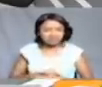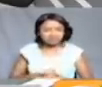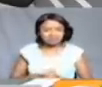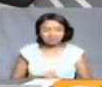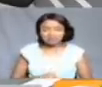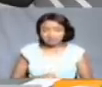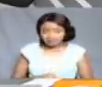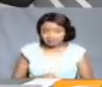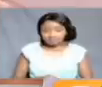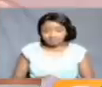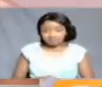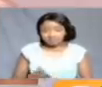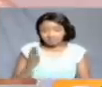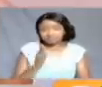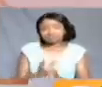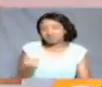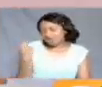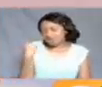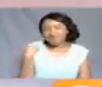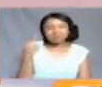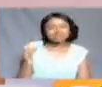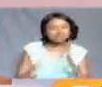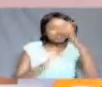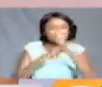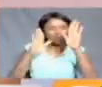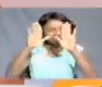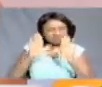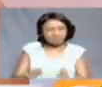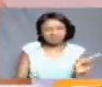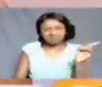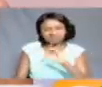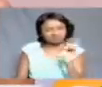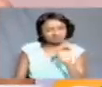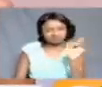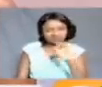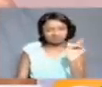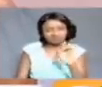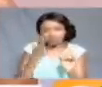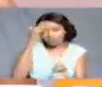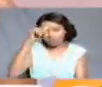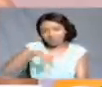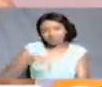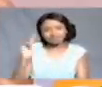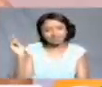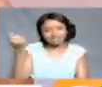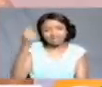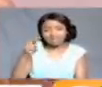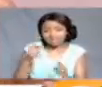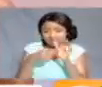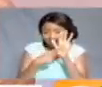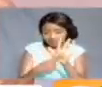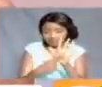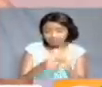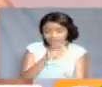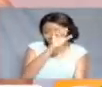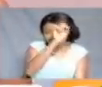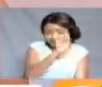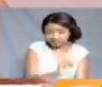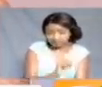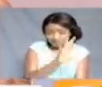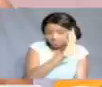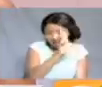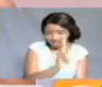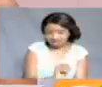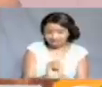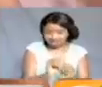would say actually numbers are a really low factor. I think Kenya, in terms of marketing, if you look at the way South Africans market, for example, you can